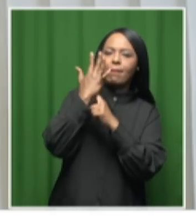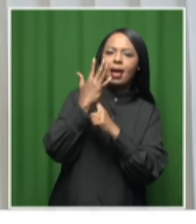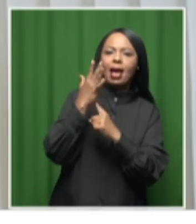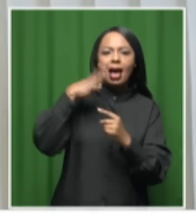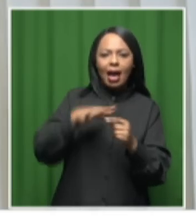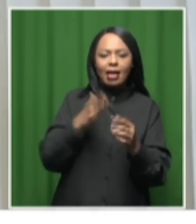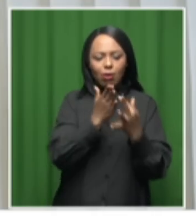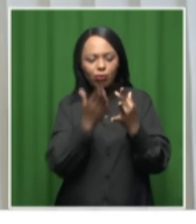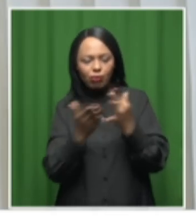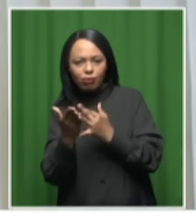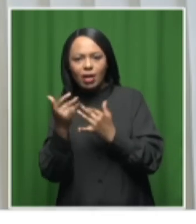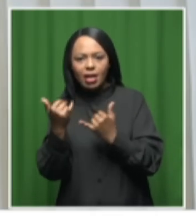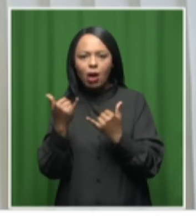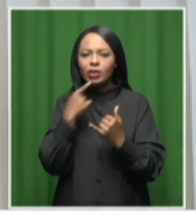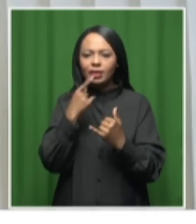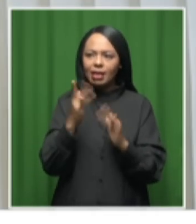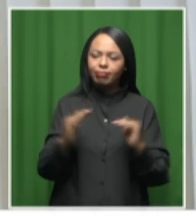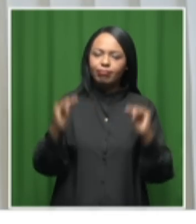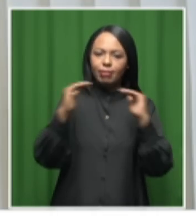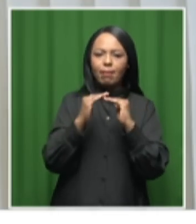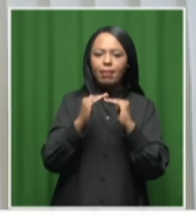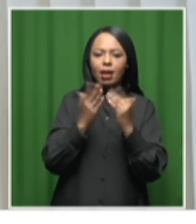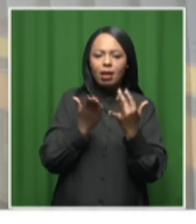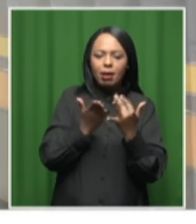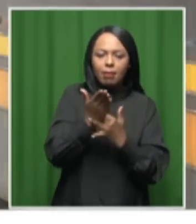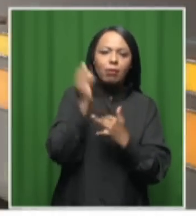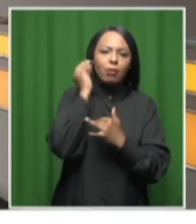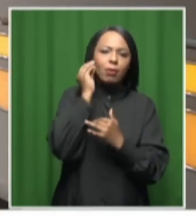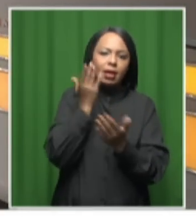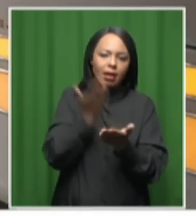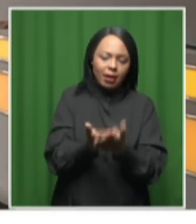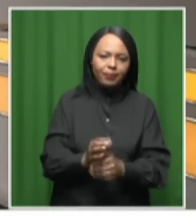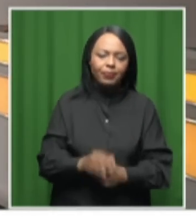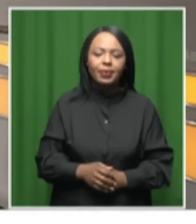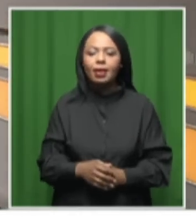that are there to make sure that you get free. All right, we leave it there. Thank you. Thanks so much for talking to us.